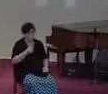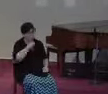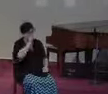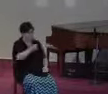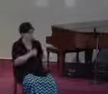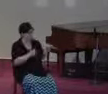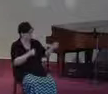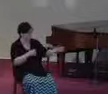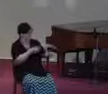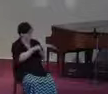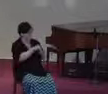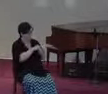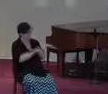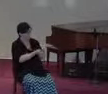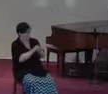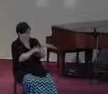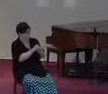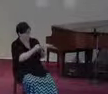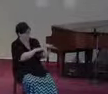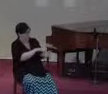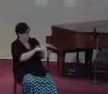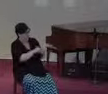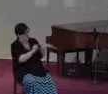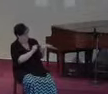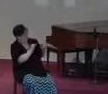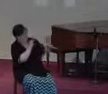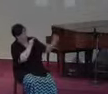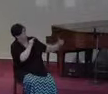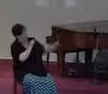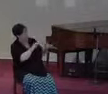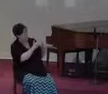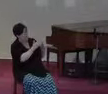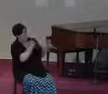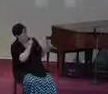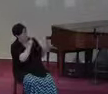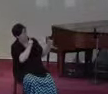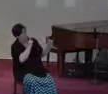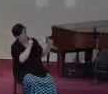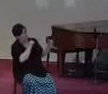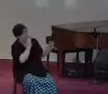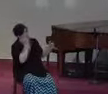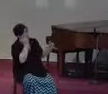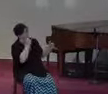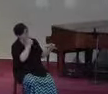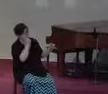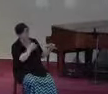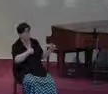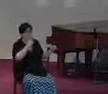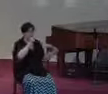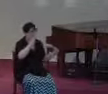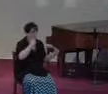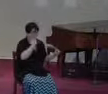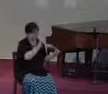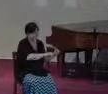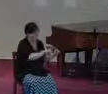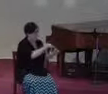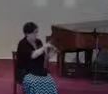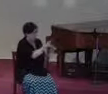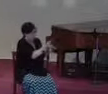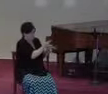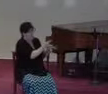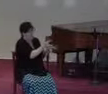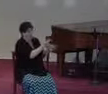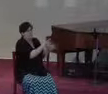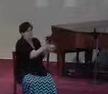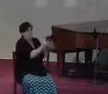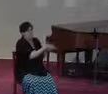care center across town and go visit her from day to day. I'm not saying the care centers aren't great places. Some of them are